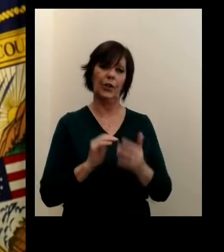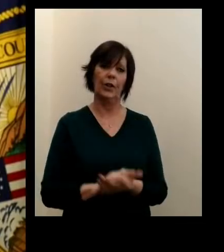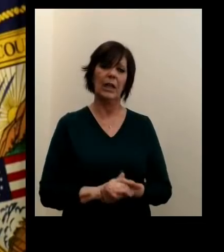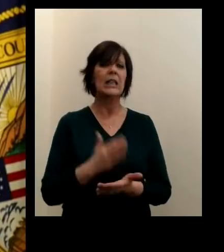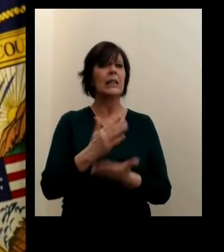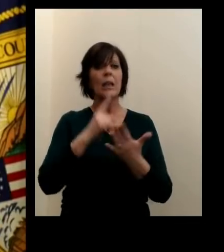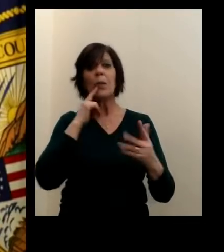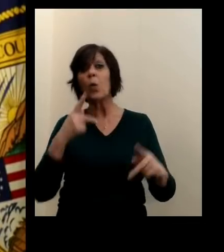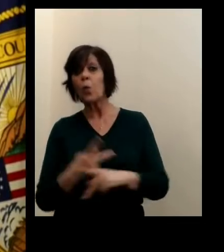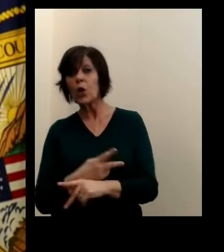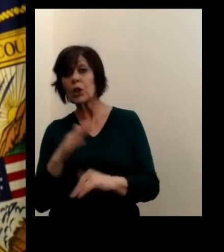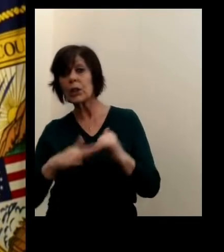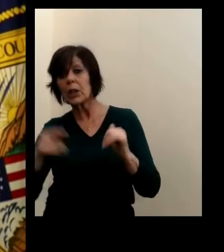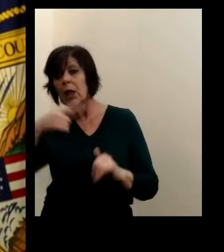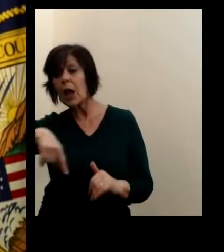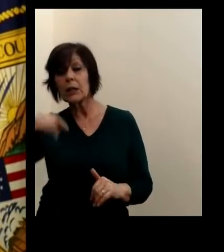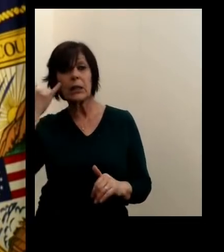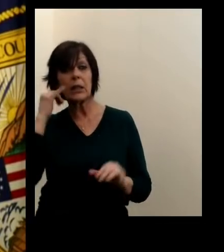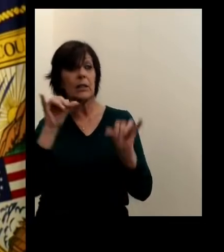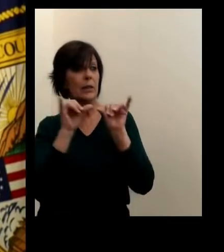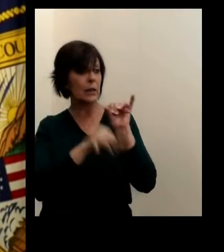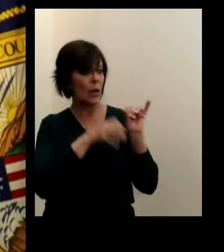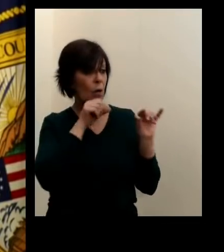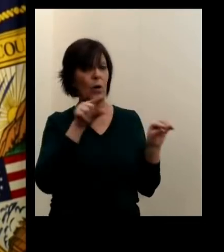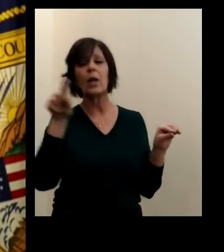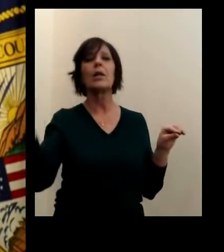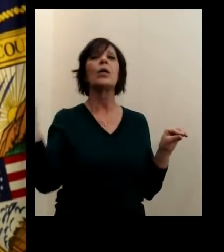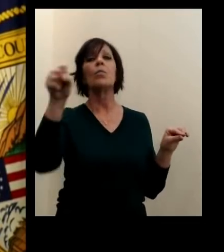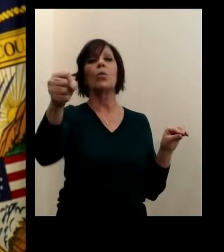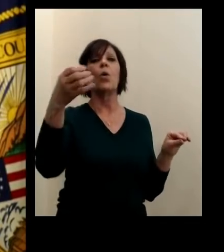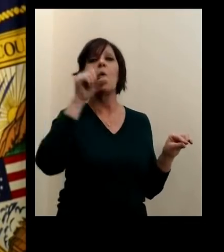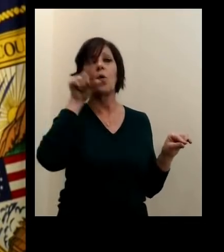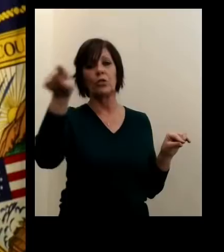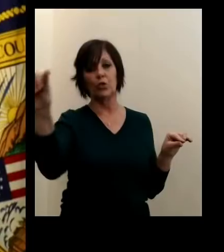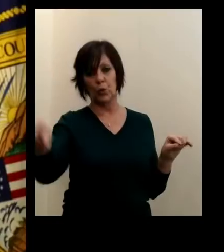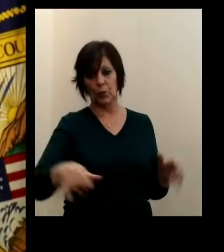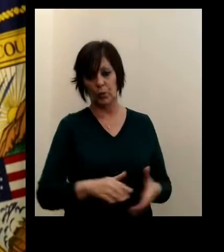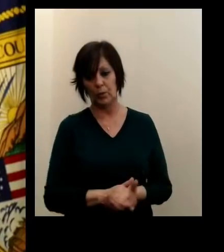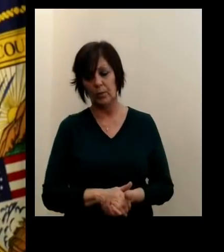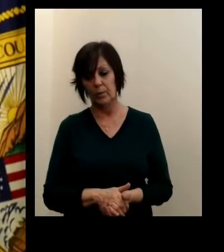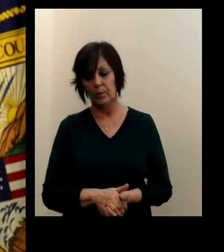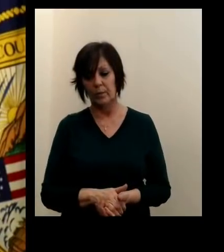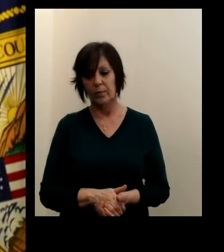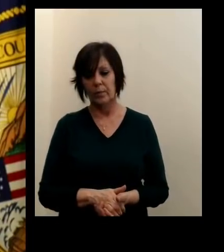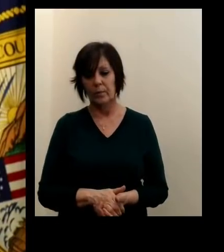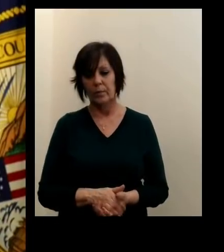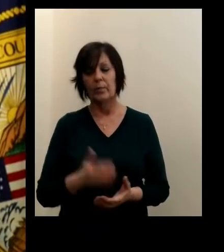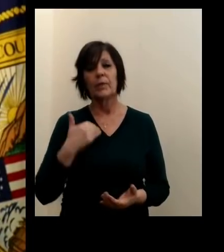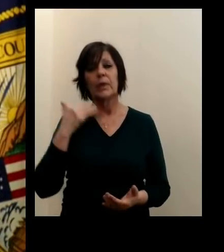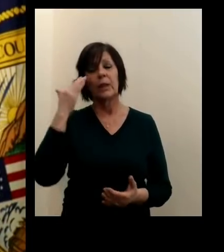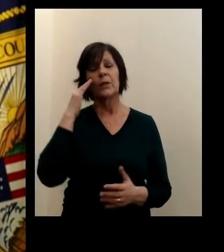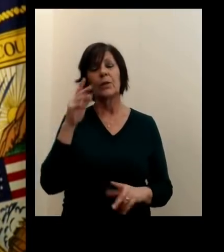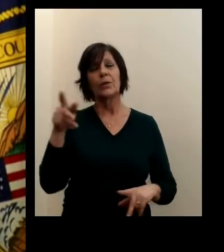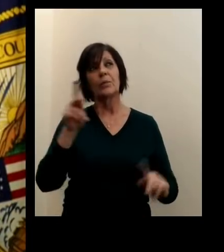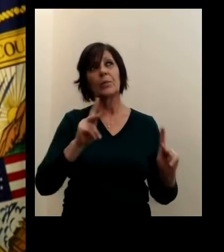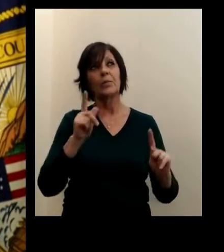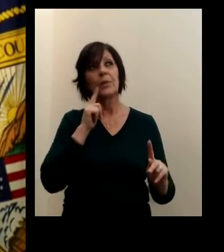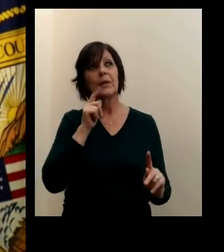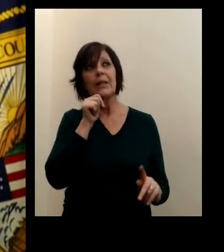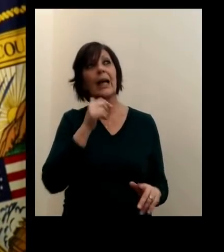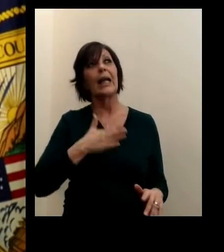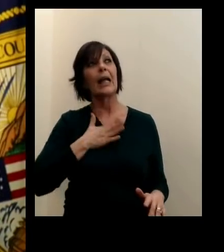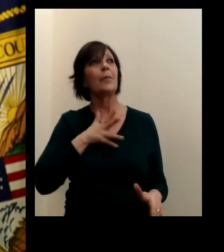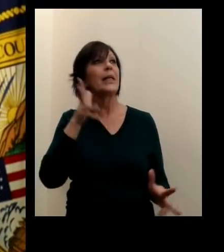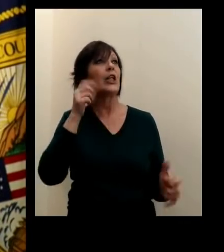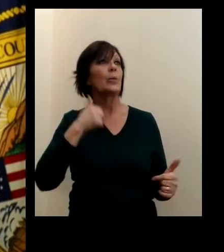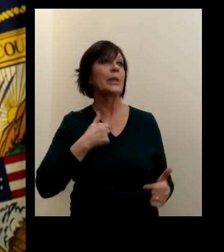than us, if you're going to keep us in an orange, then you should put them in an orange too. And I know my colleagues from those counties are probably not happy hearing